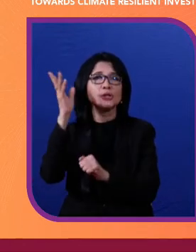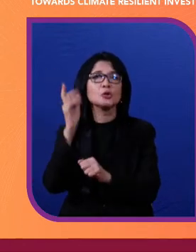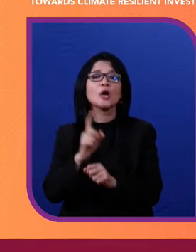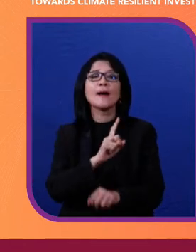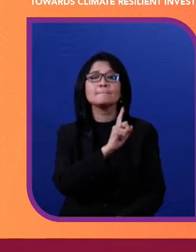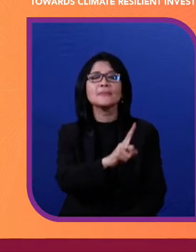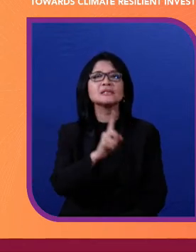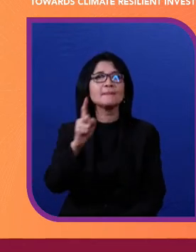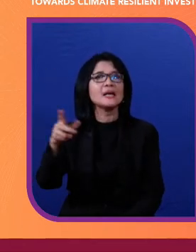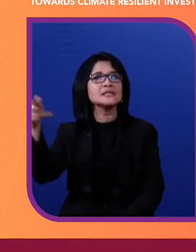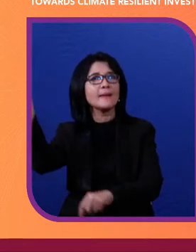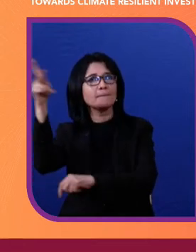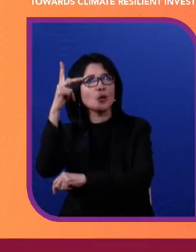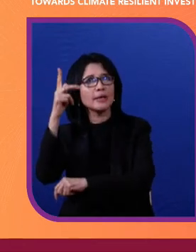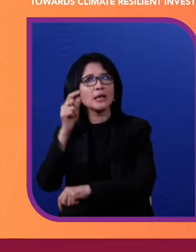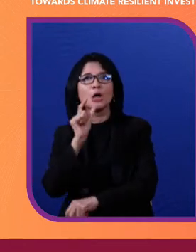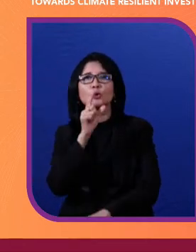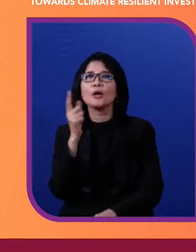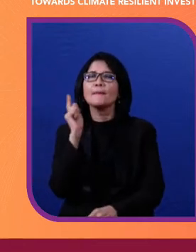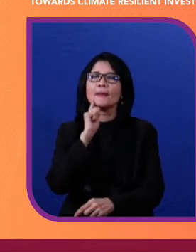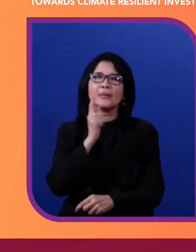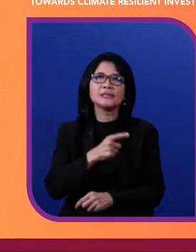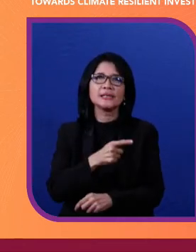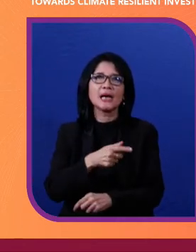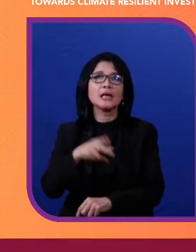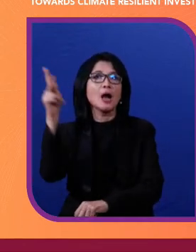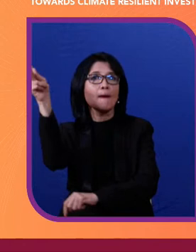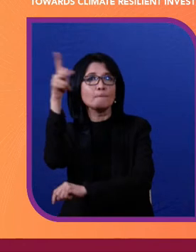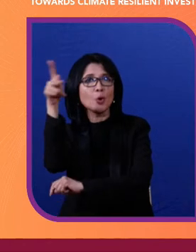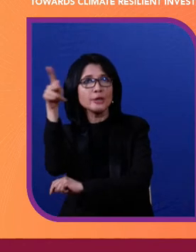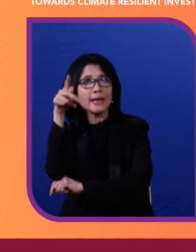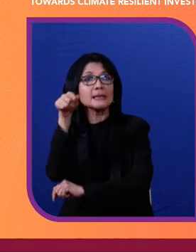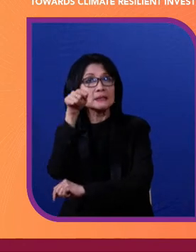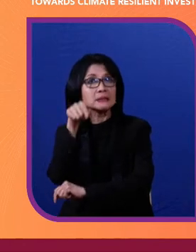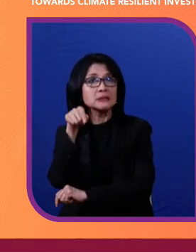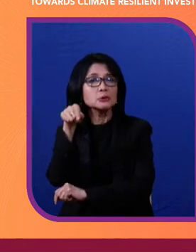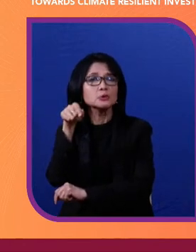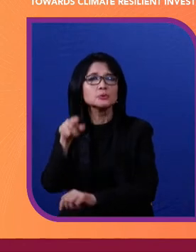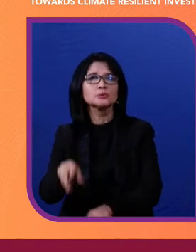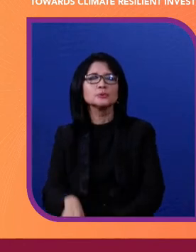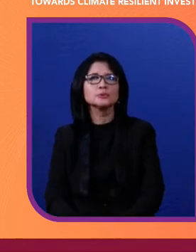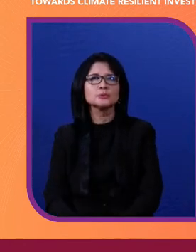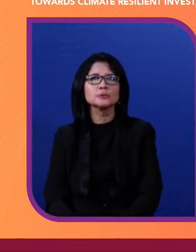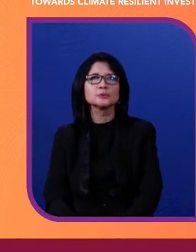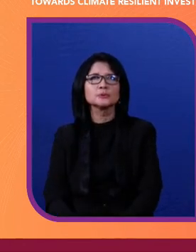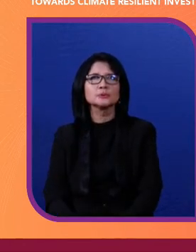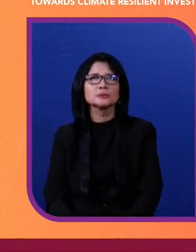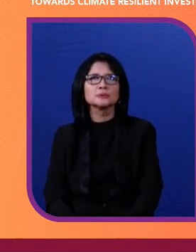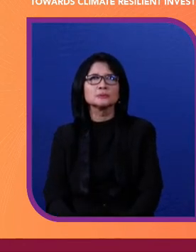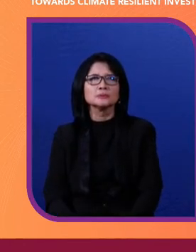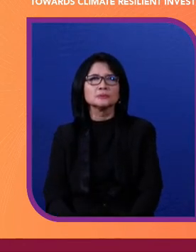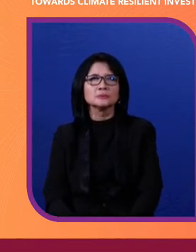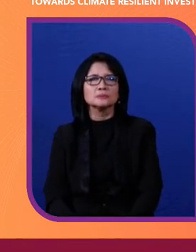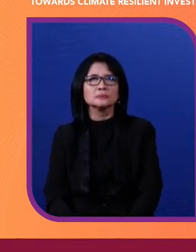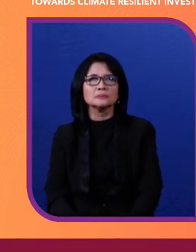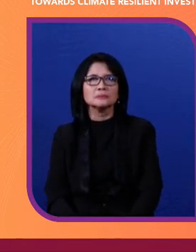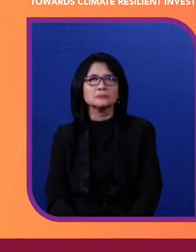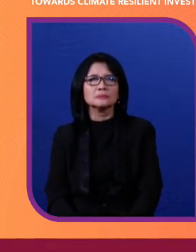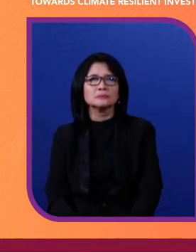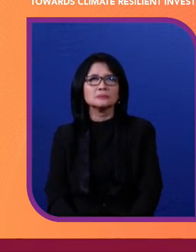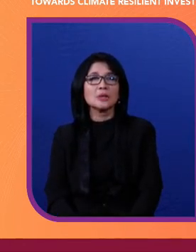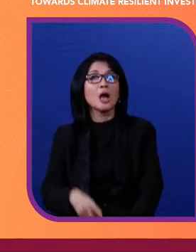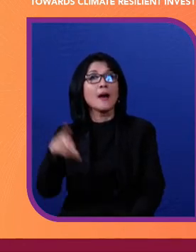that the project What The government promise in the it's